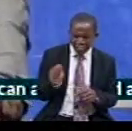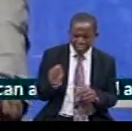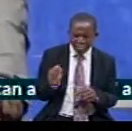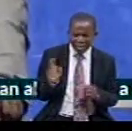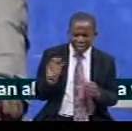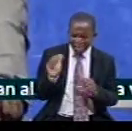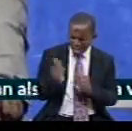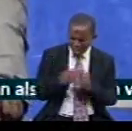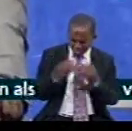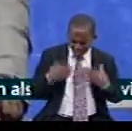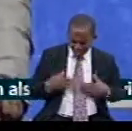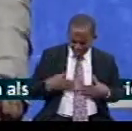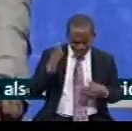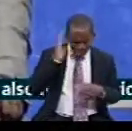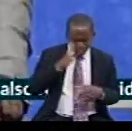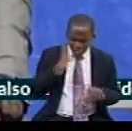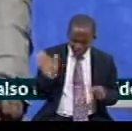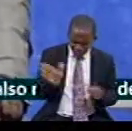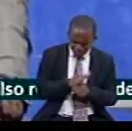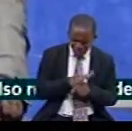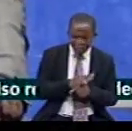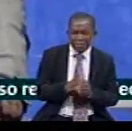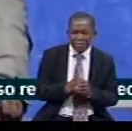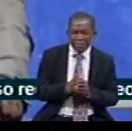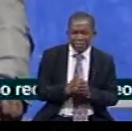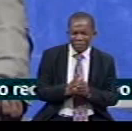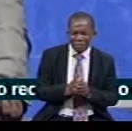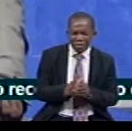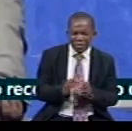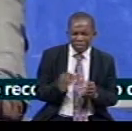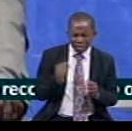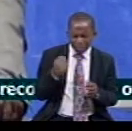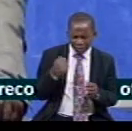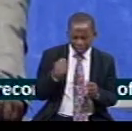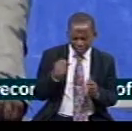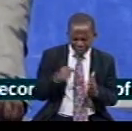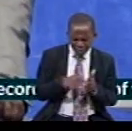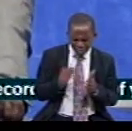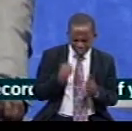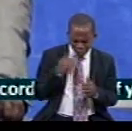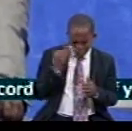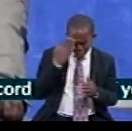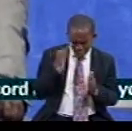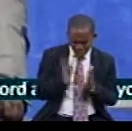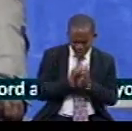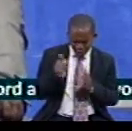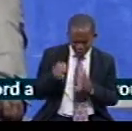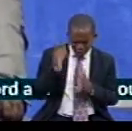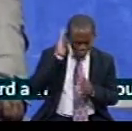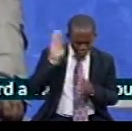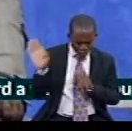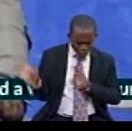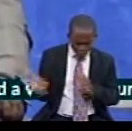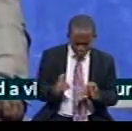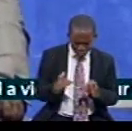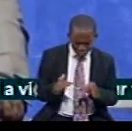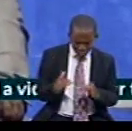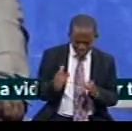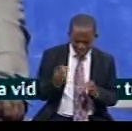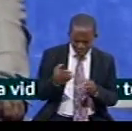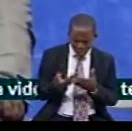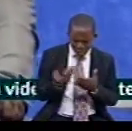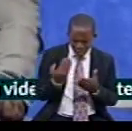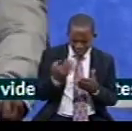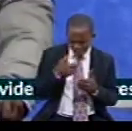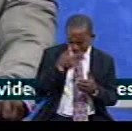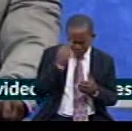everybody will be filled. This we know you will do, God, because we've asked in the name of Jesus